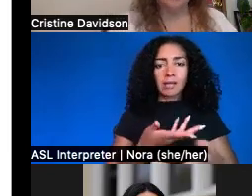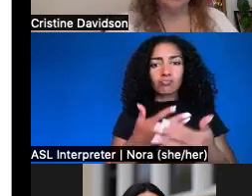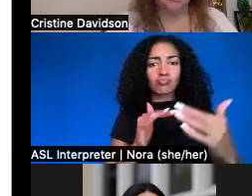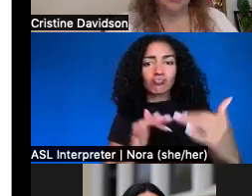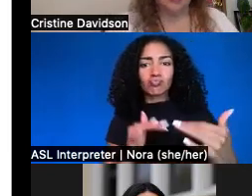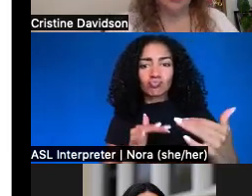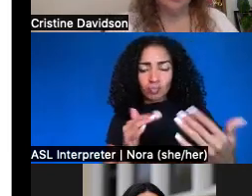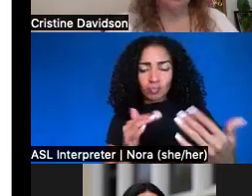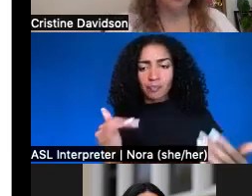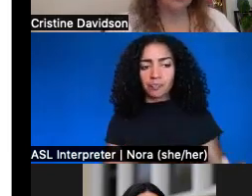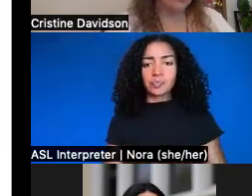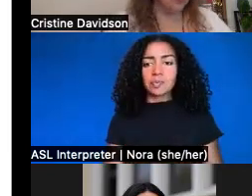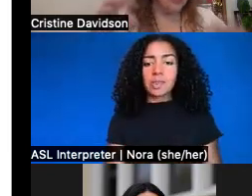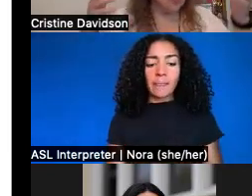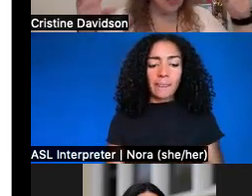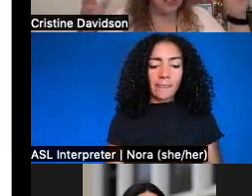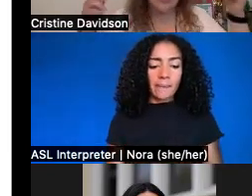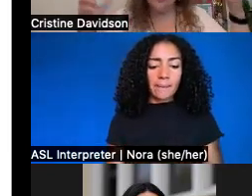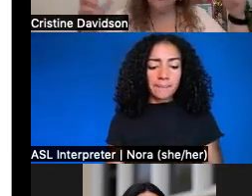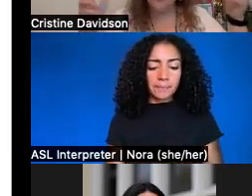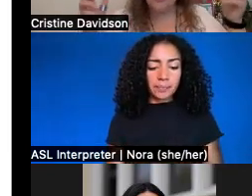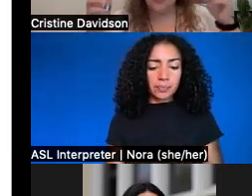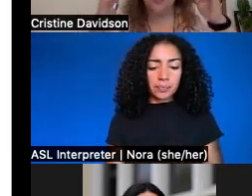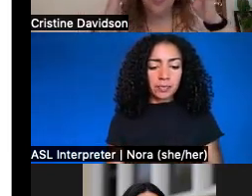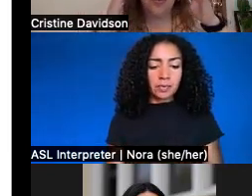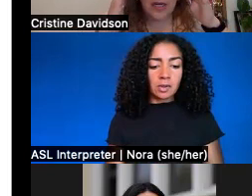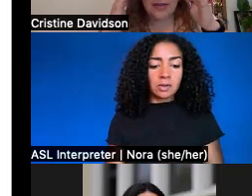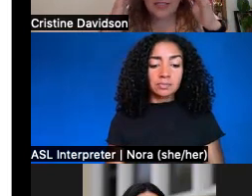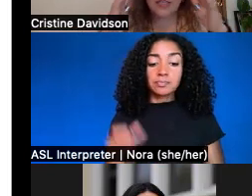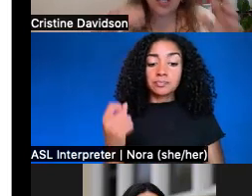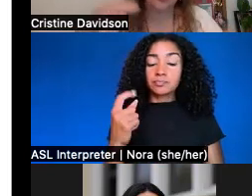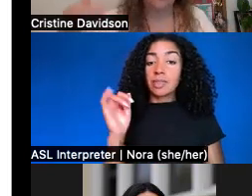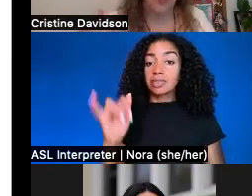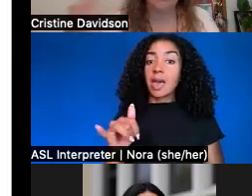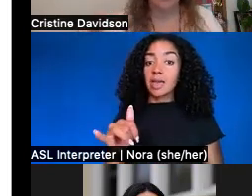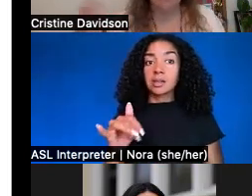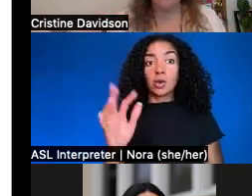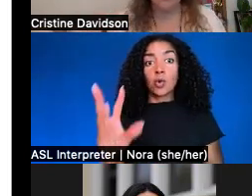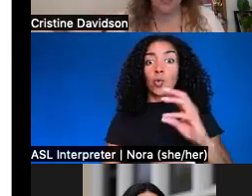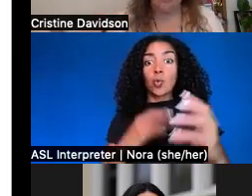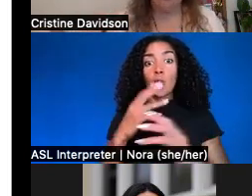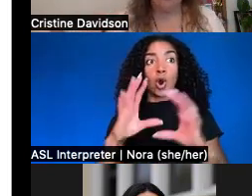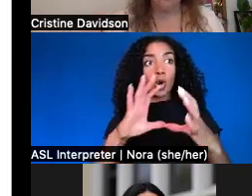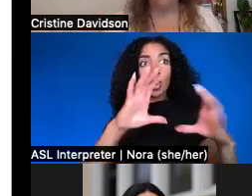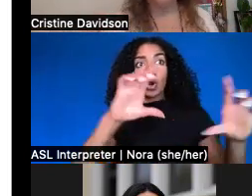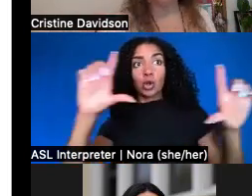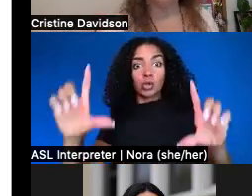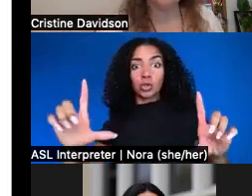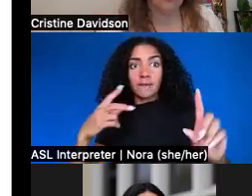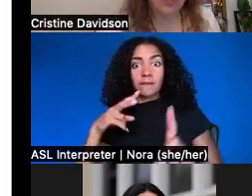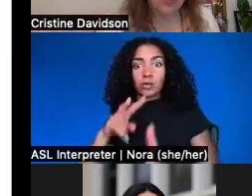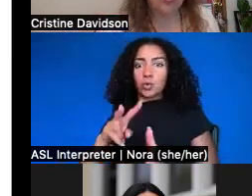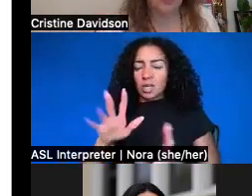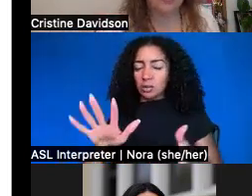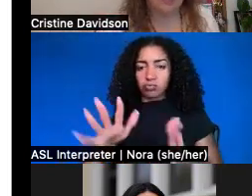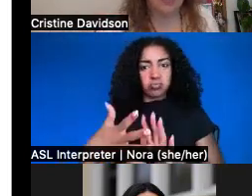okay? And that worldview is really skewed right now, and that's going to show up in everyday life, right? So what